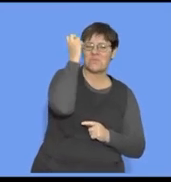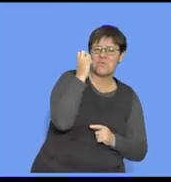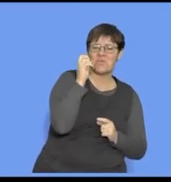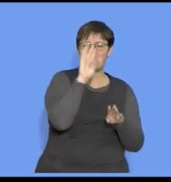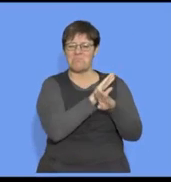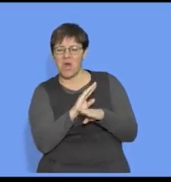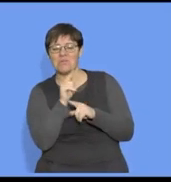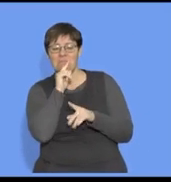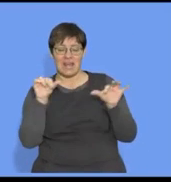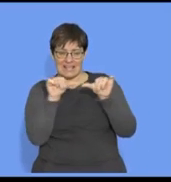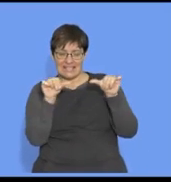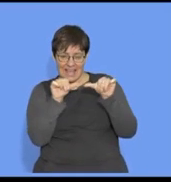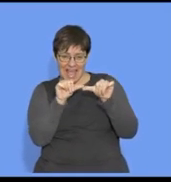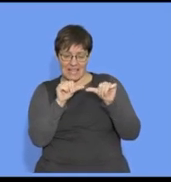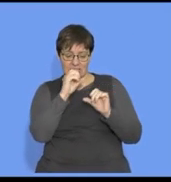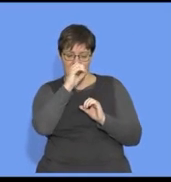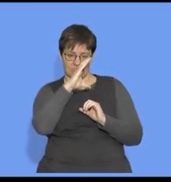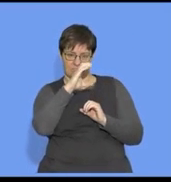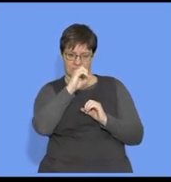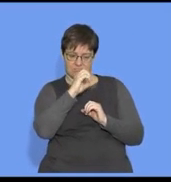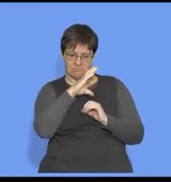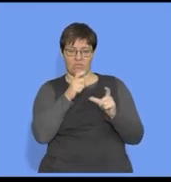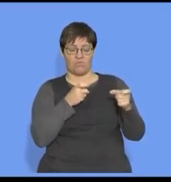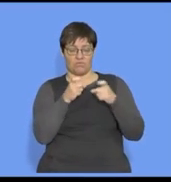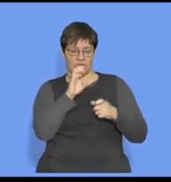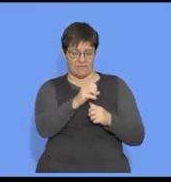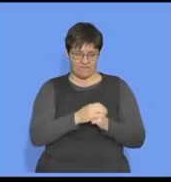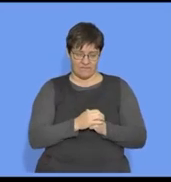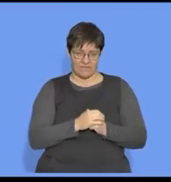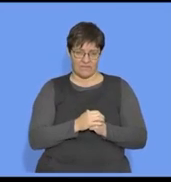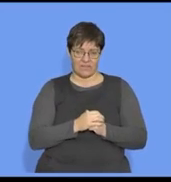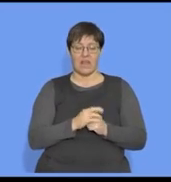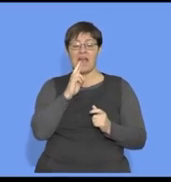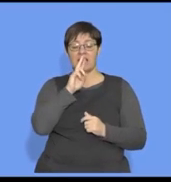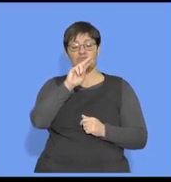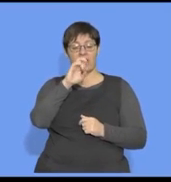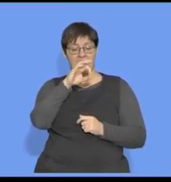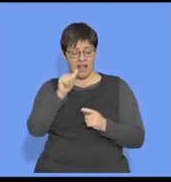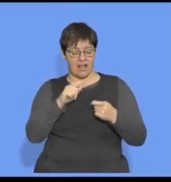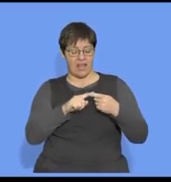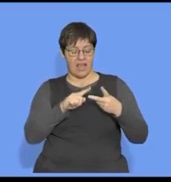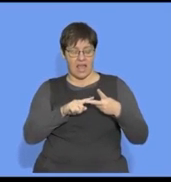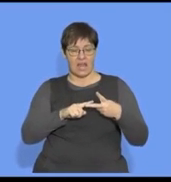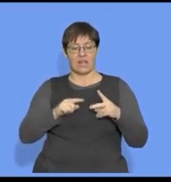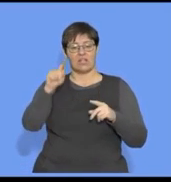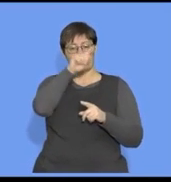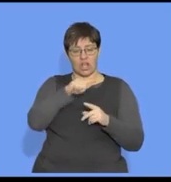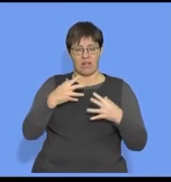that controls the size of the pupil. It has the radial and